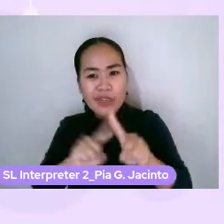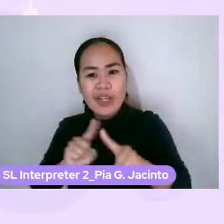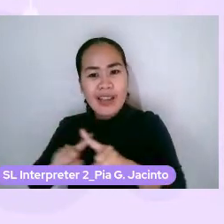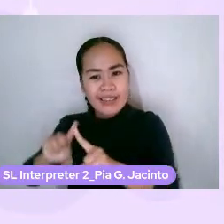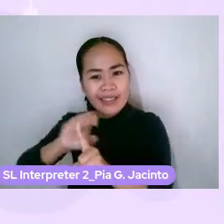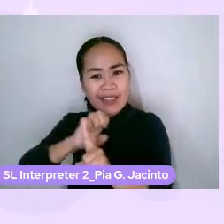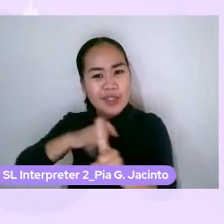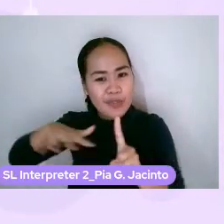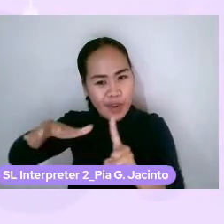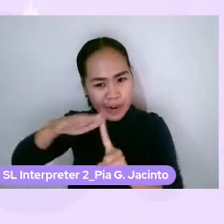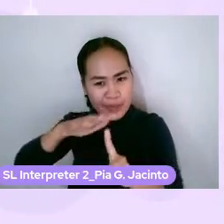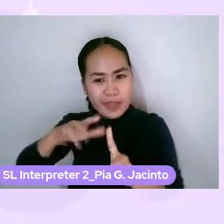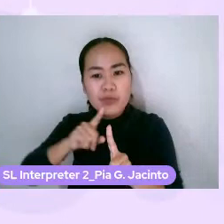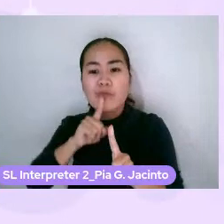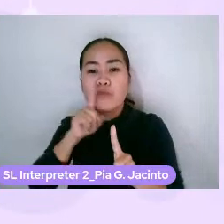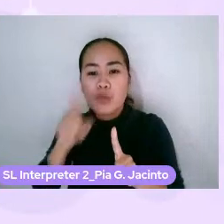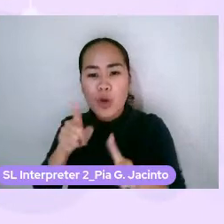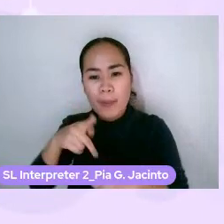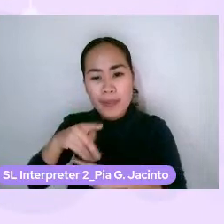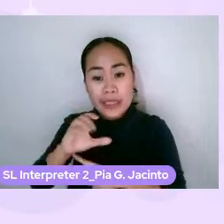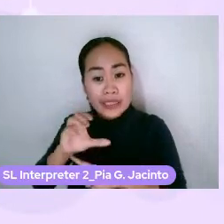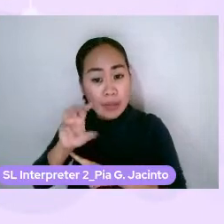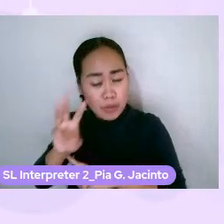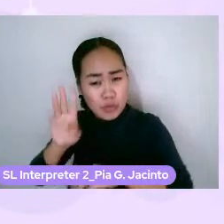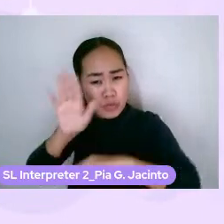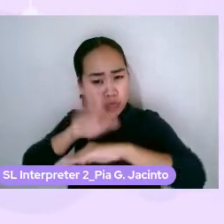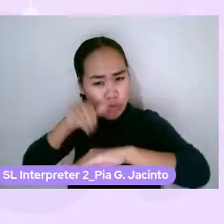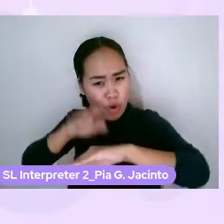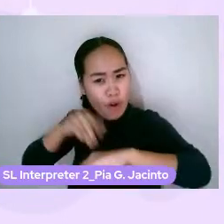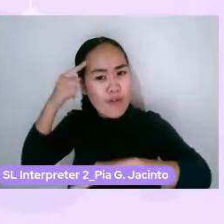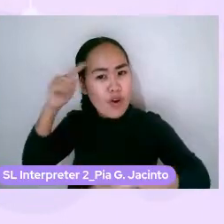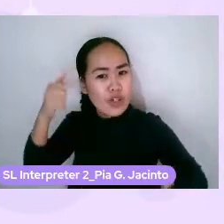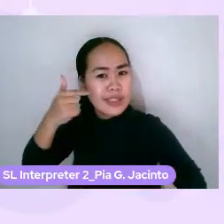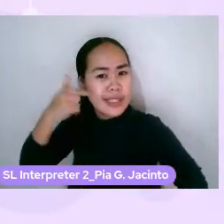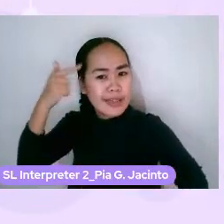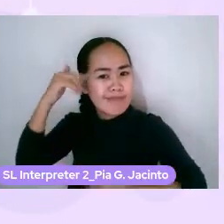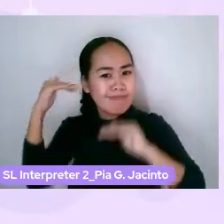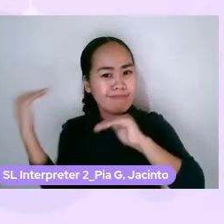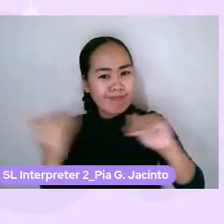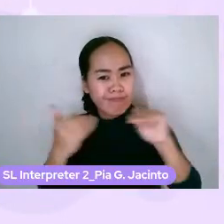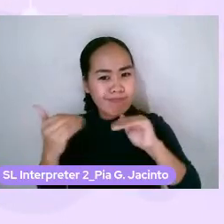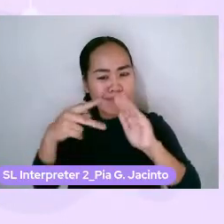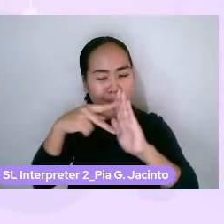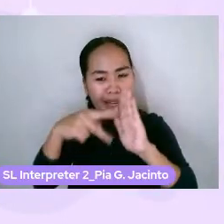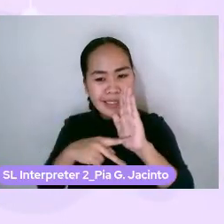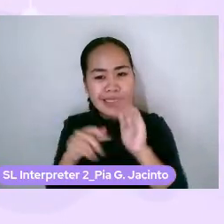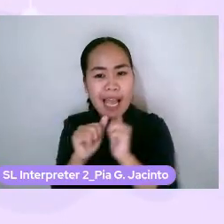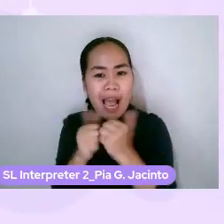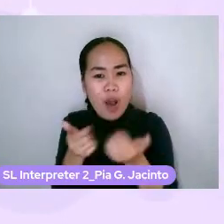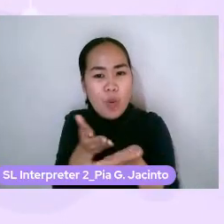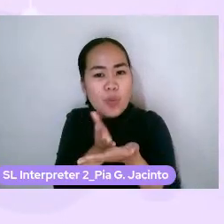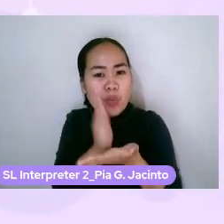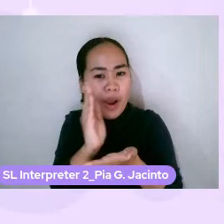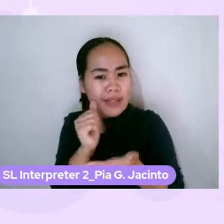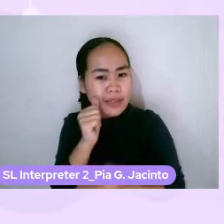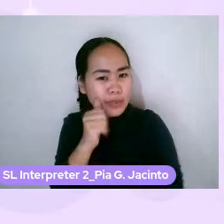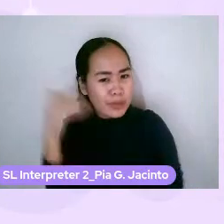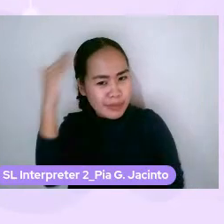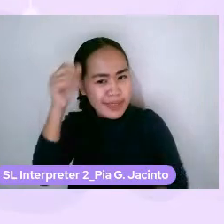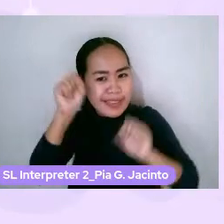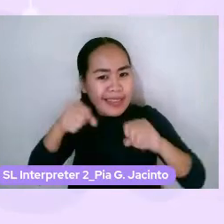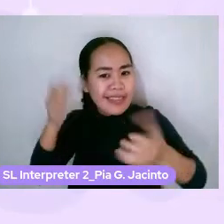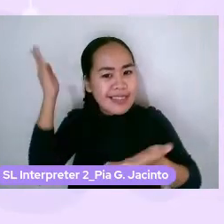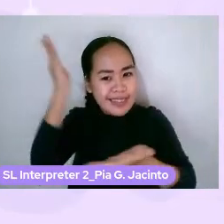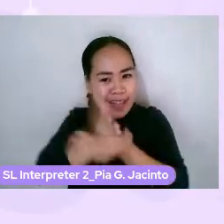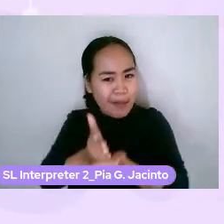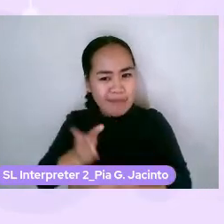The PCW continues to call for gender fair legislation that will fulfill the rights of women and eradicate